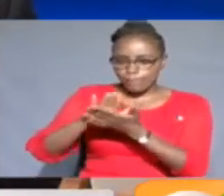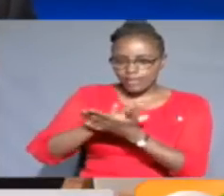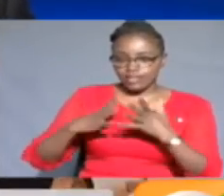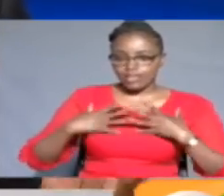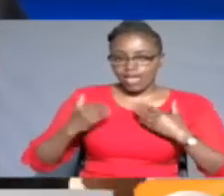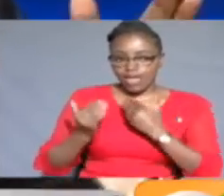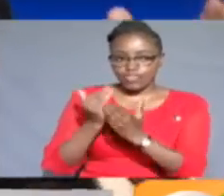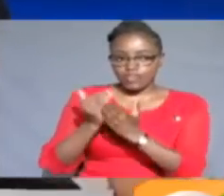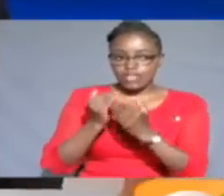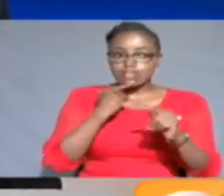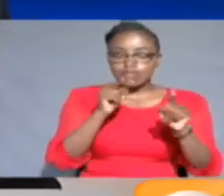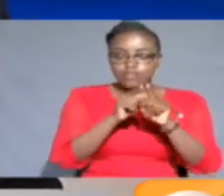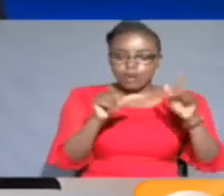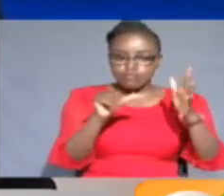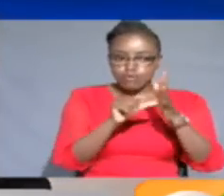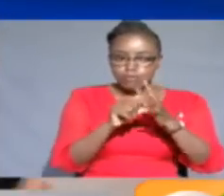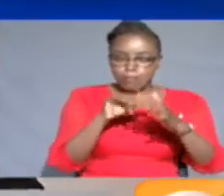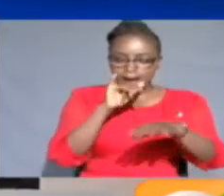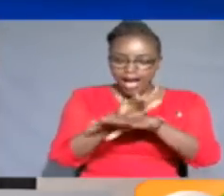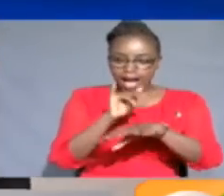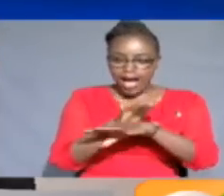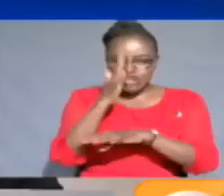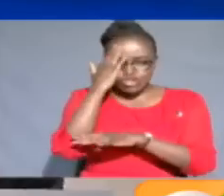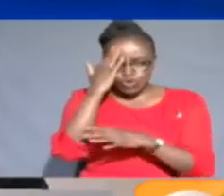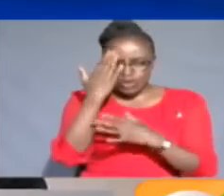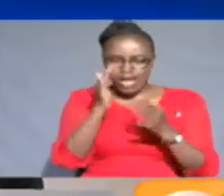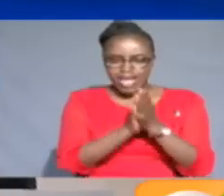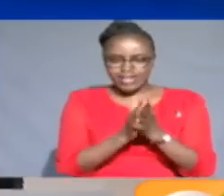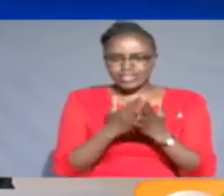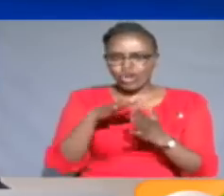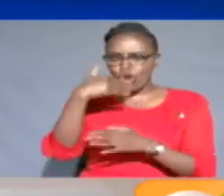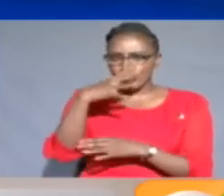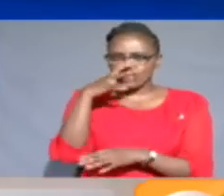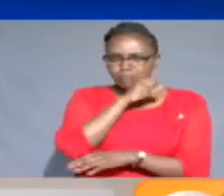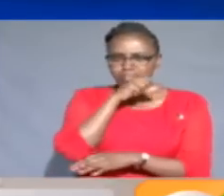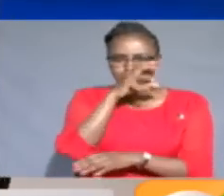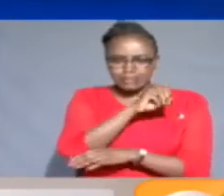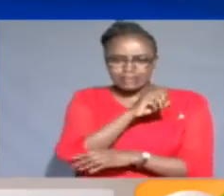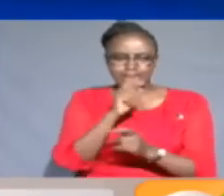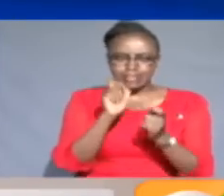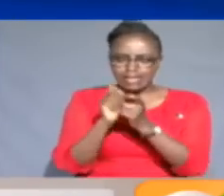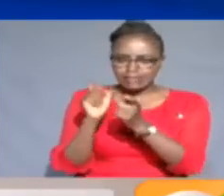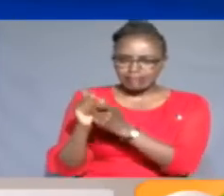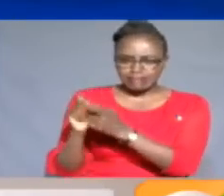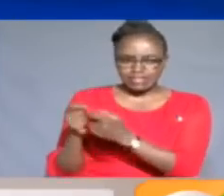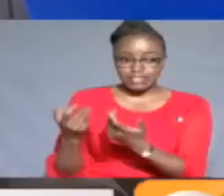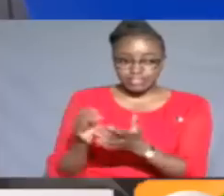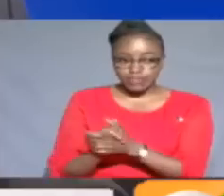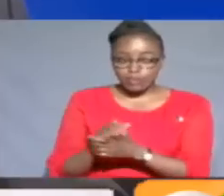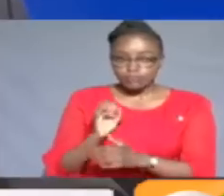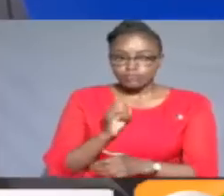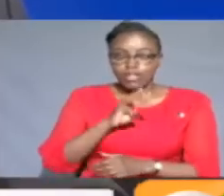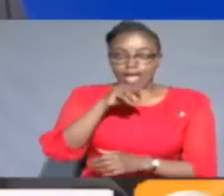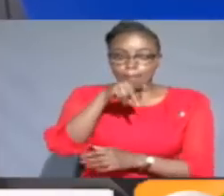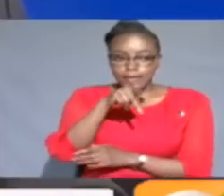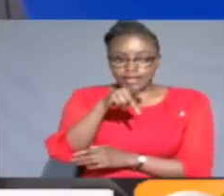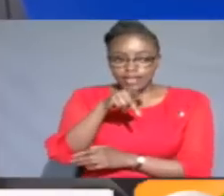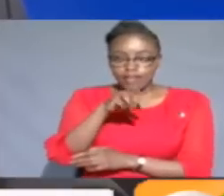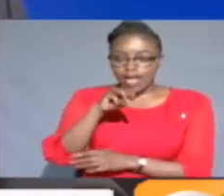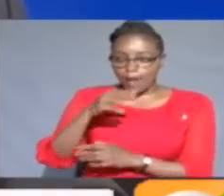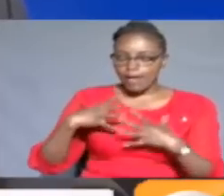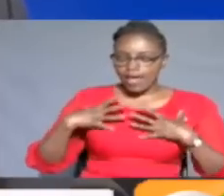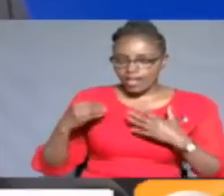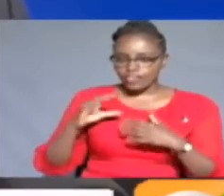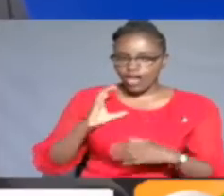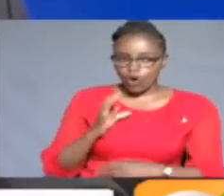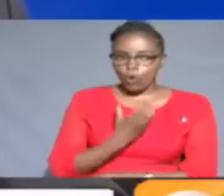And that again speaks to the problem of early detection and misdiagnosis. In studio now, same MP, James Ikal, Member of Parliament, Member of the Health